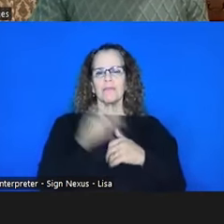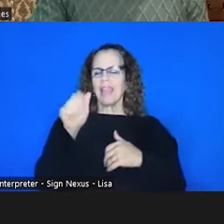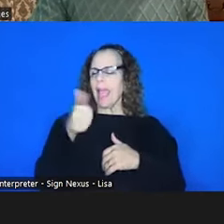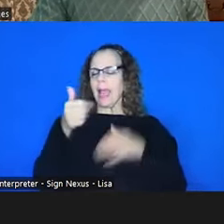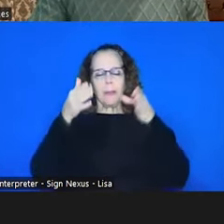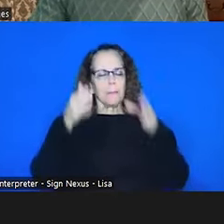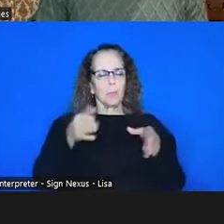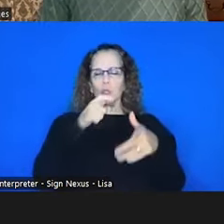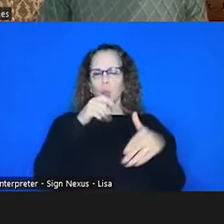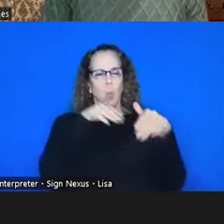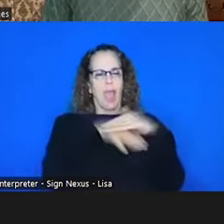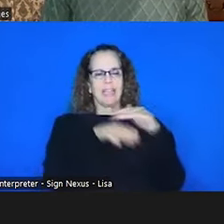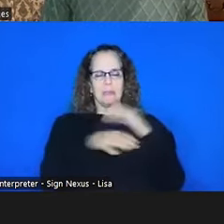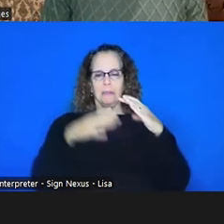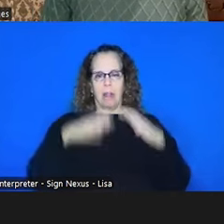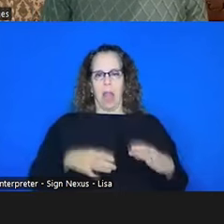clients. This includes